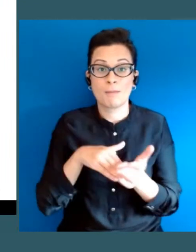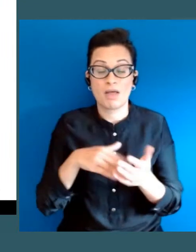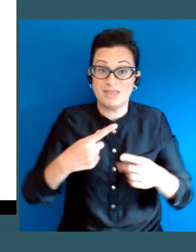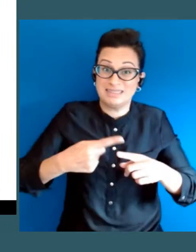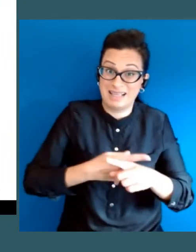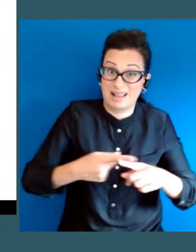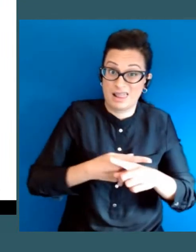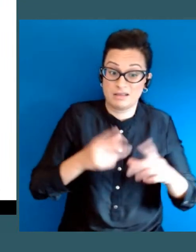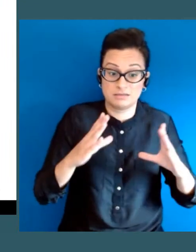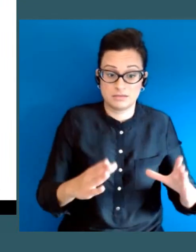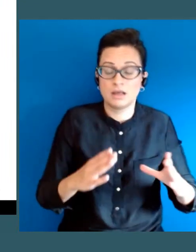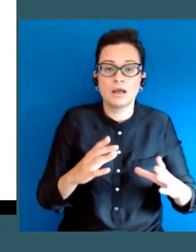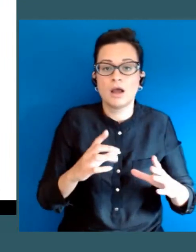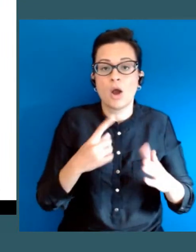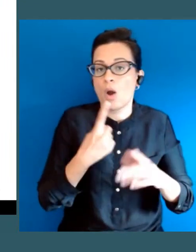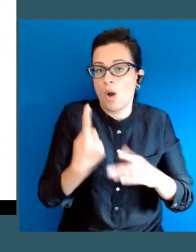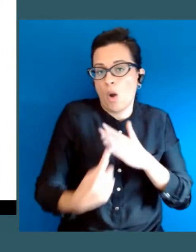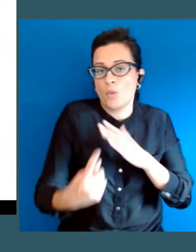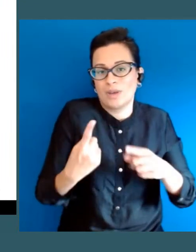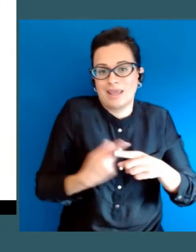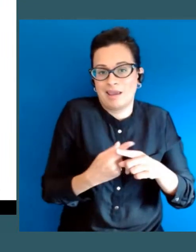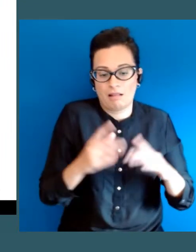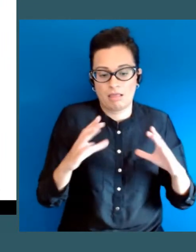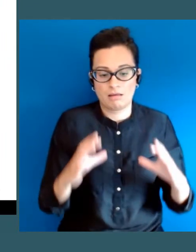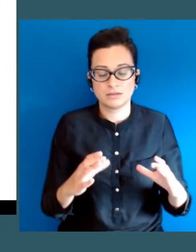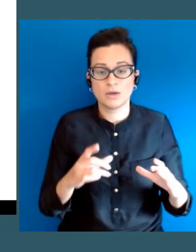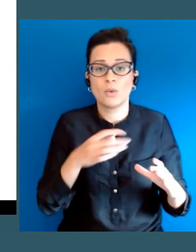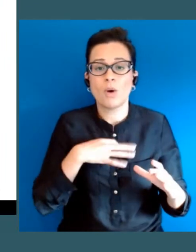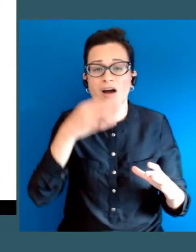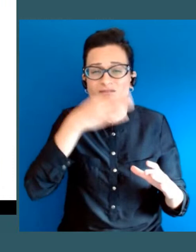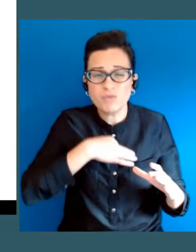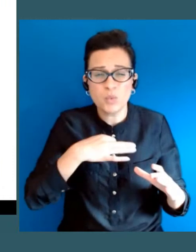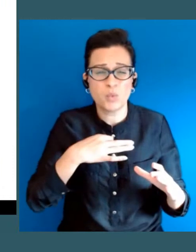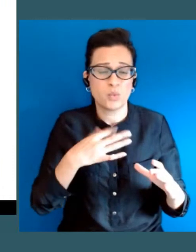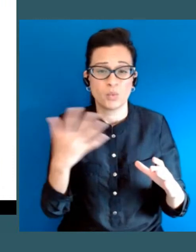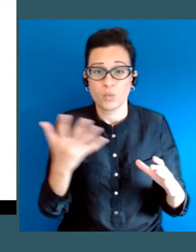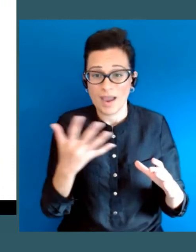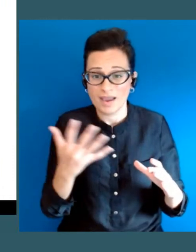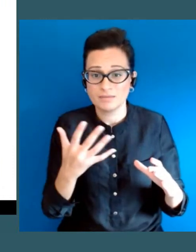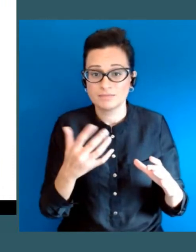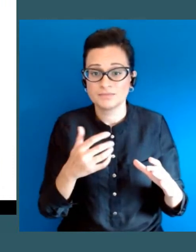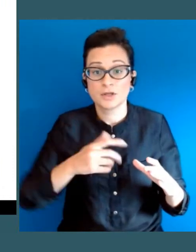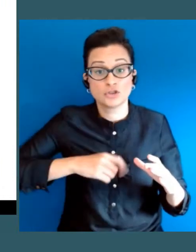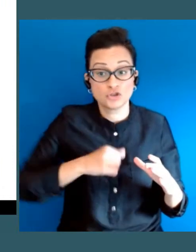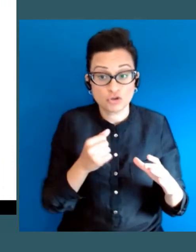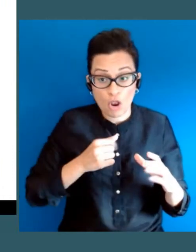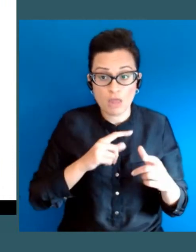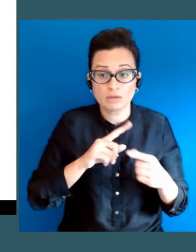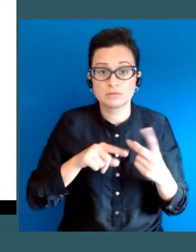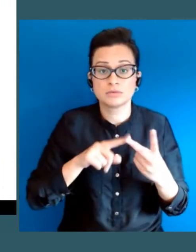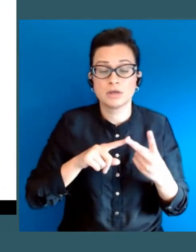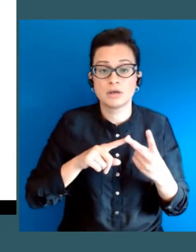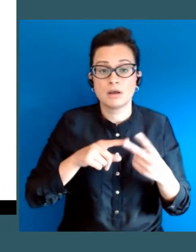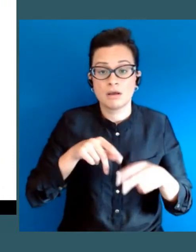data in England is there are so few cases in Scotland and in Ireland,